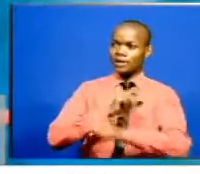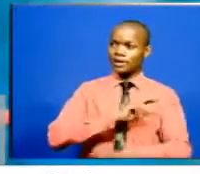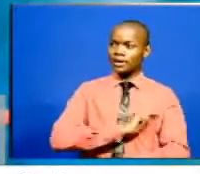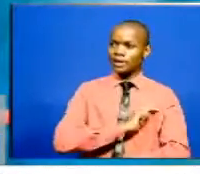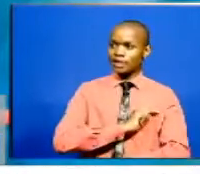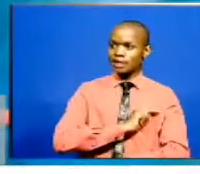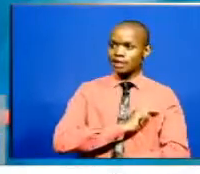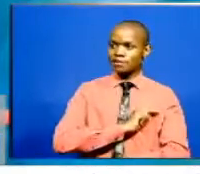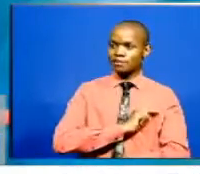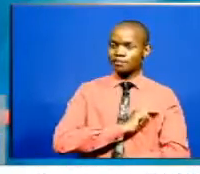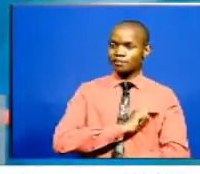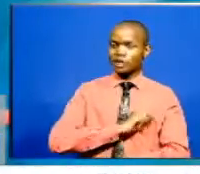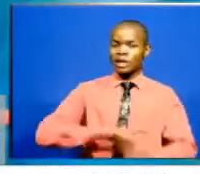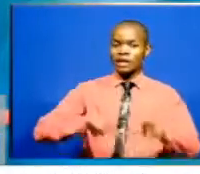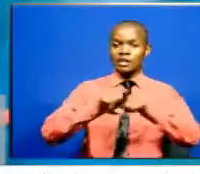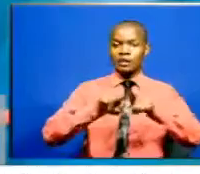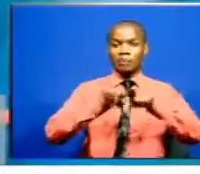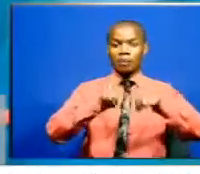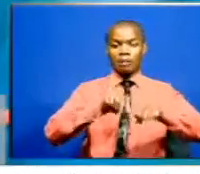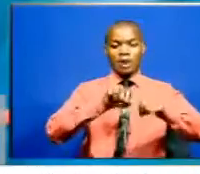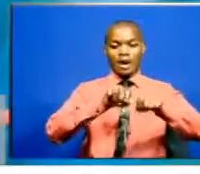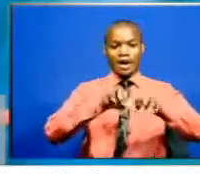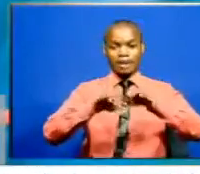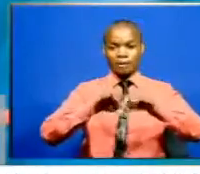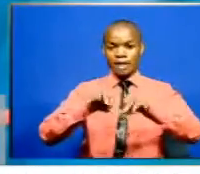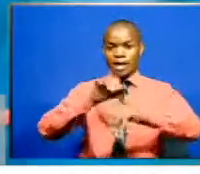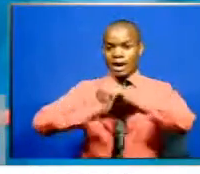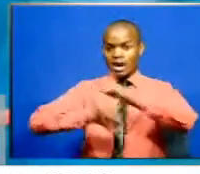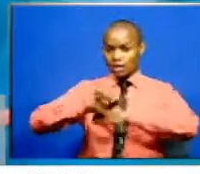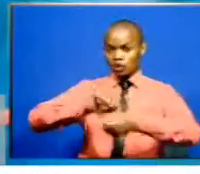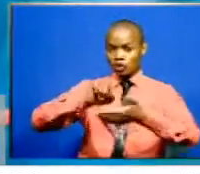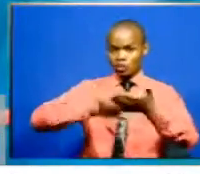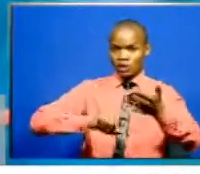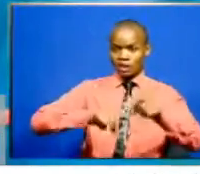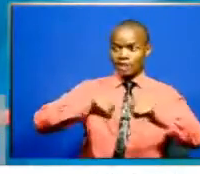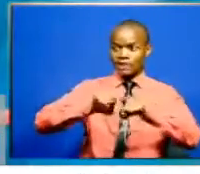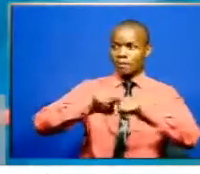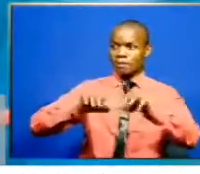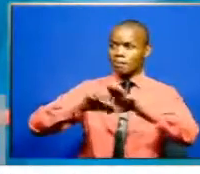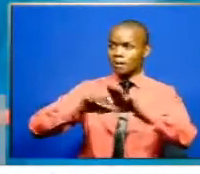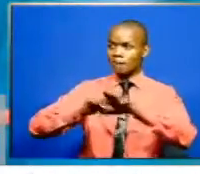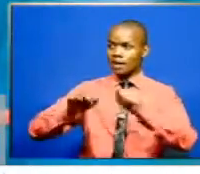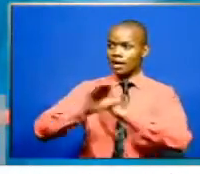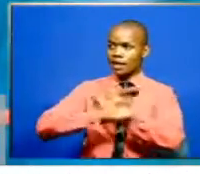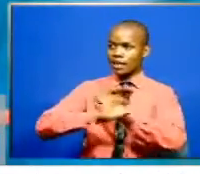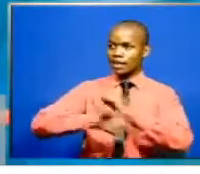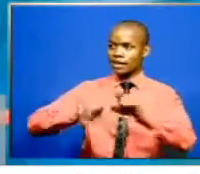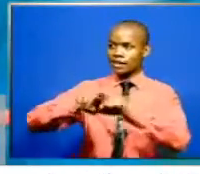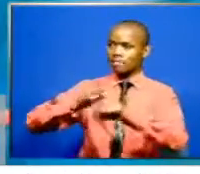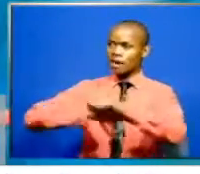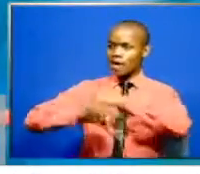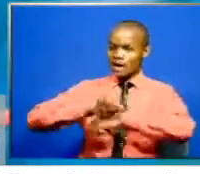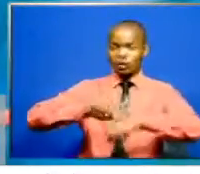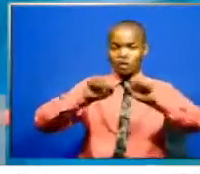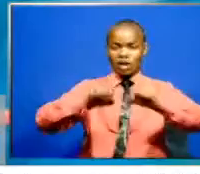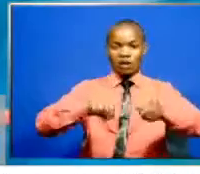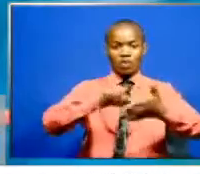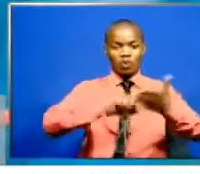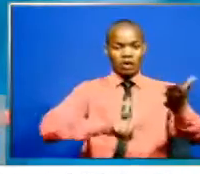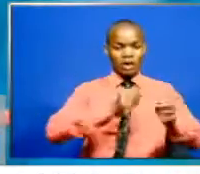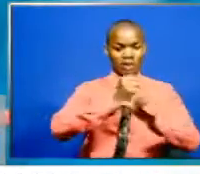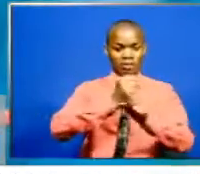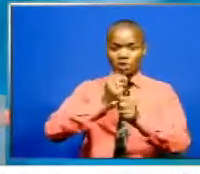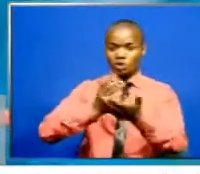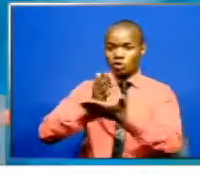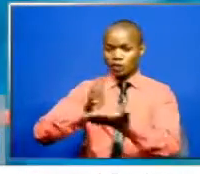will tell us what has been done so far. We tell the member state and the effort that need to really make peace with